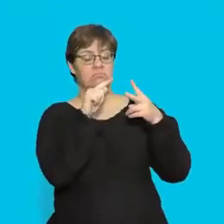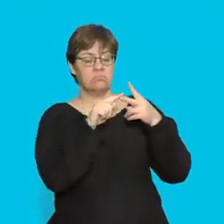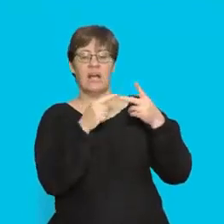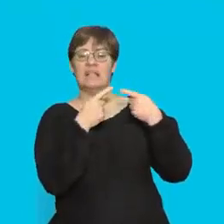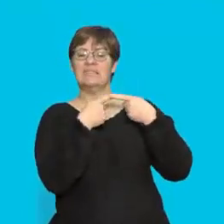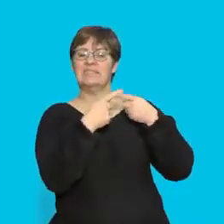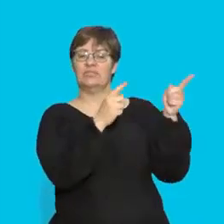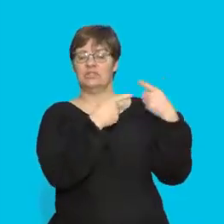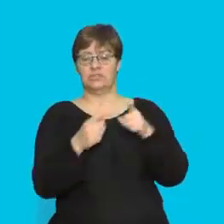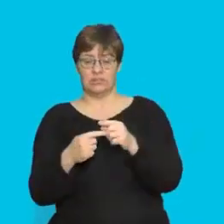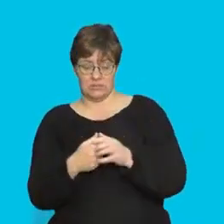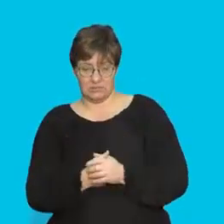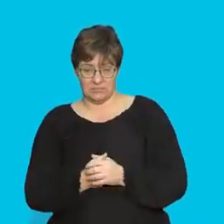different